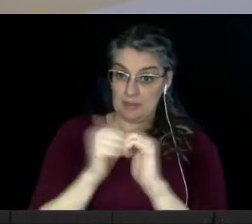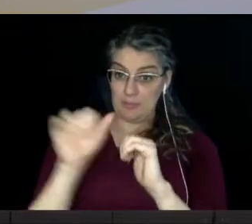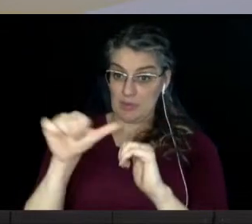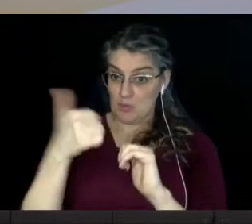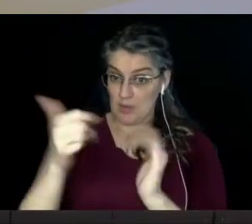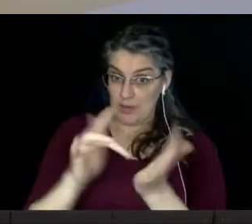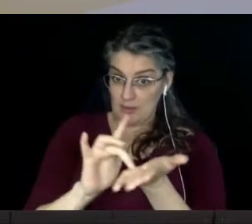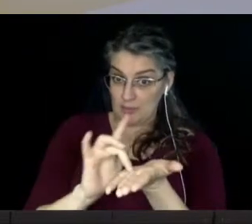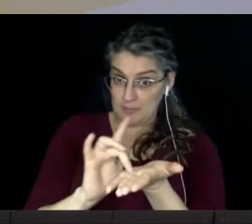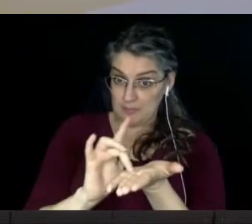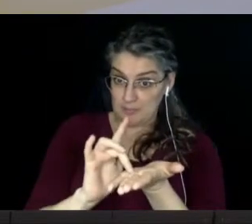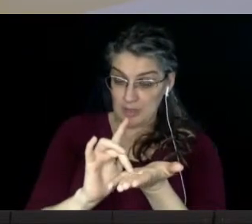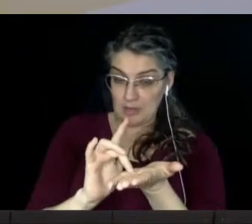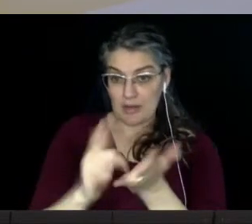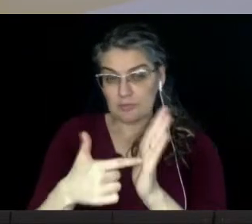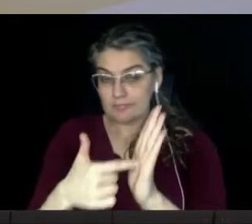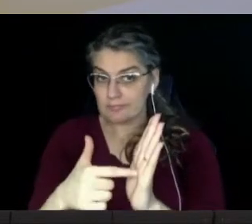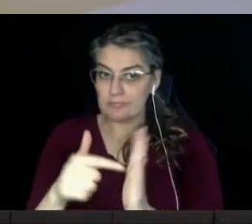not in that